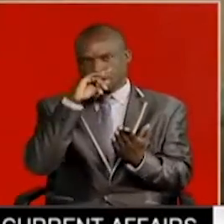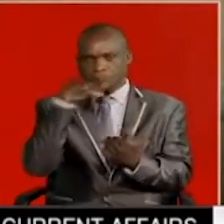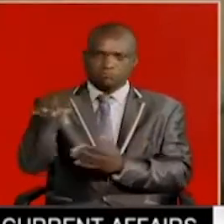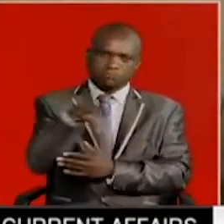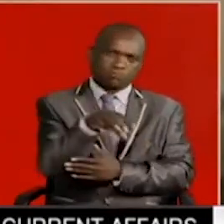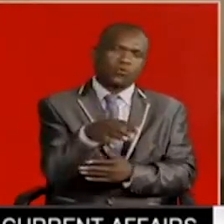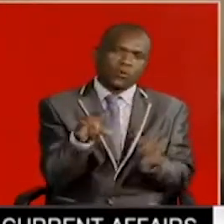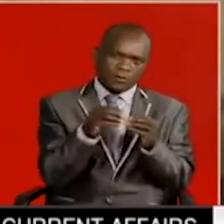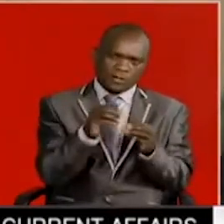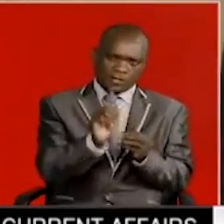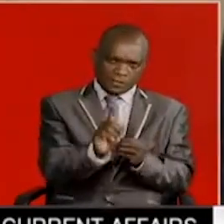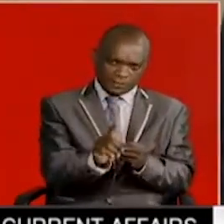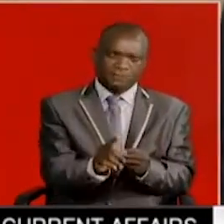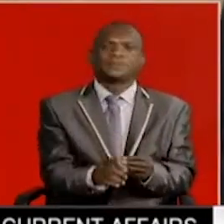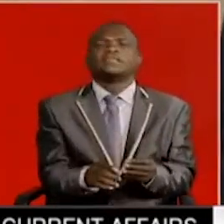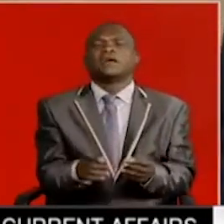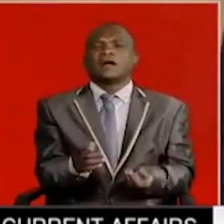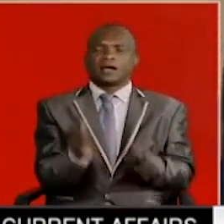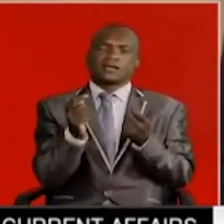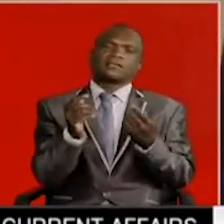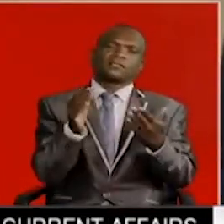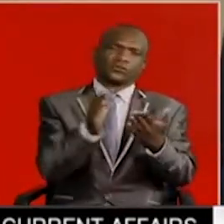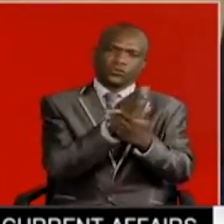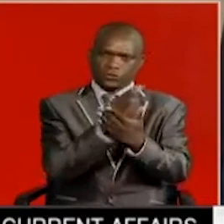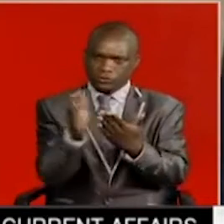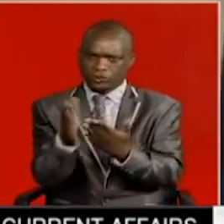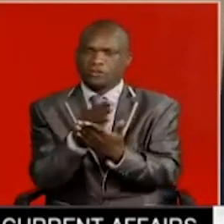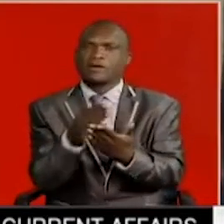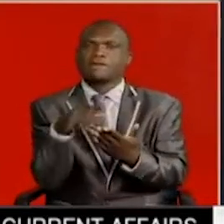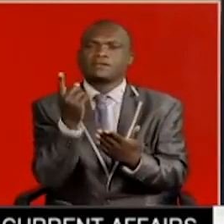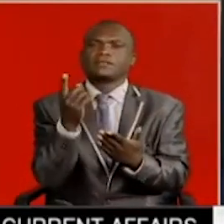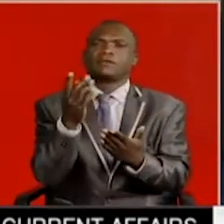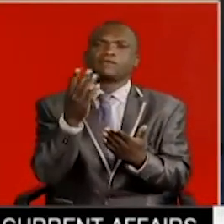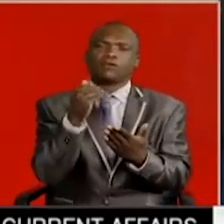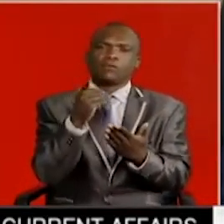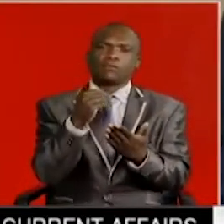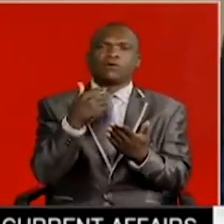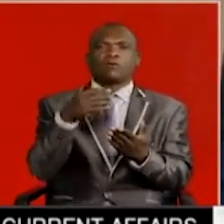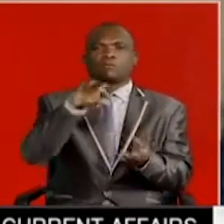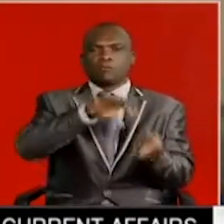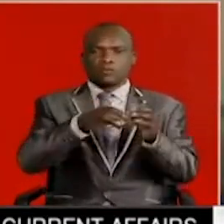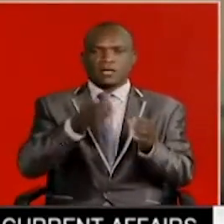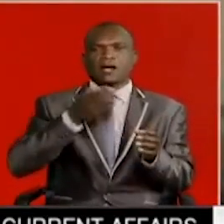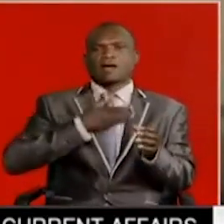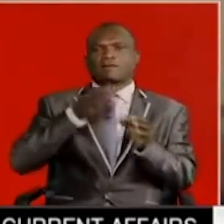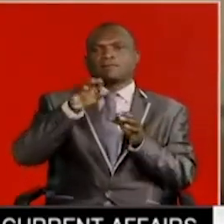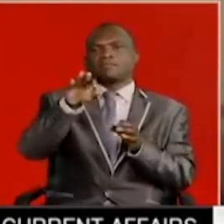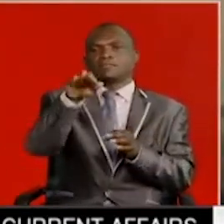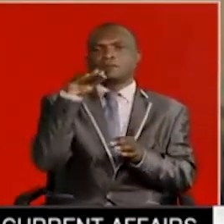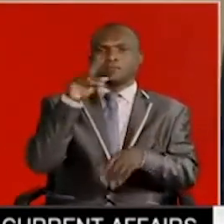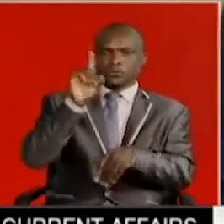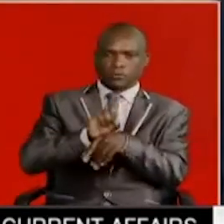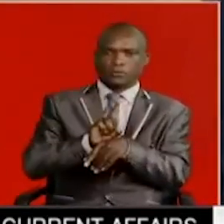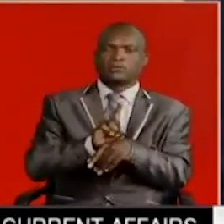Vaccine distribution follows this channel from the central vaccine to 10 provincial